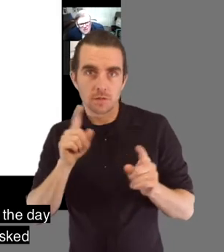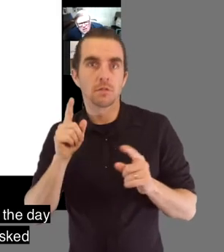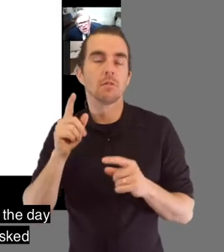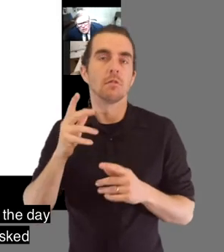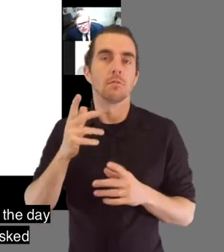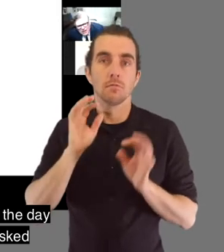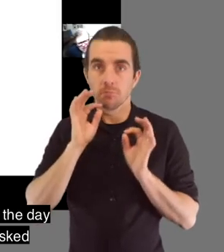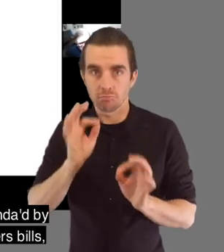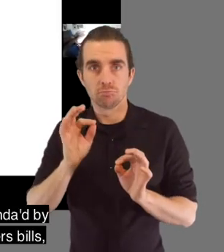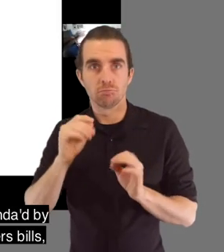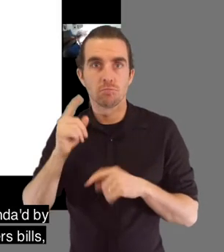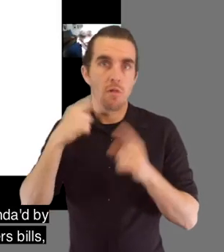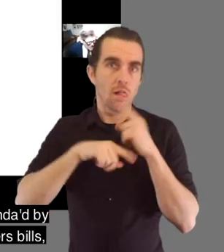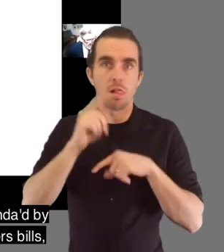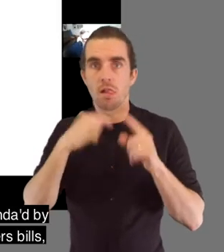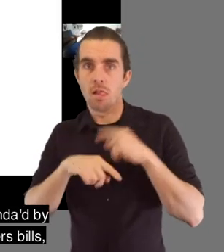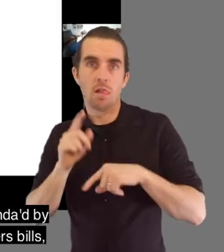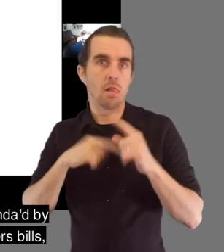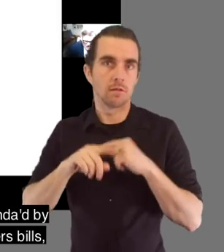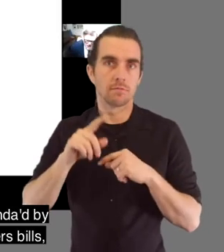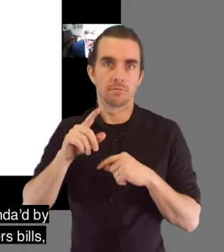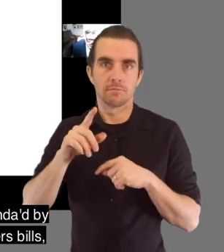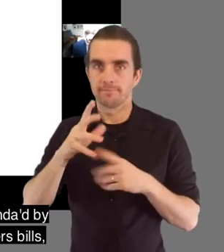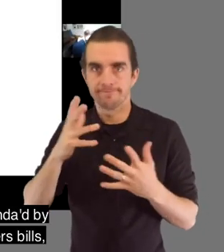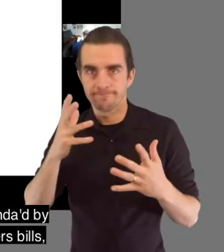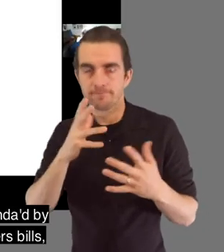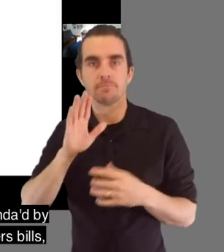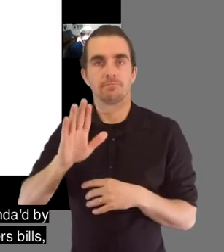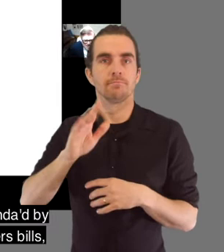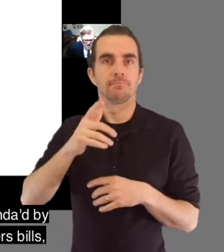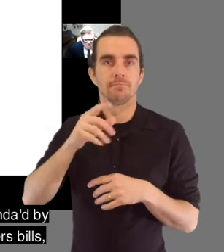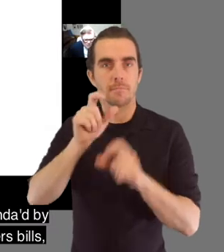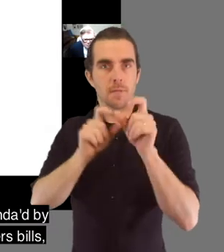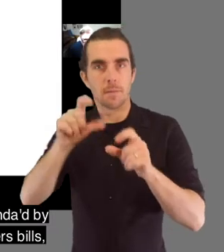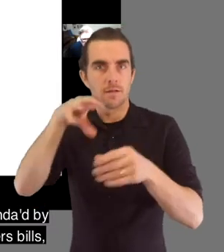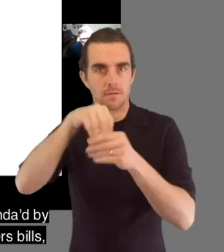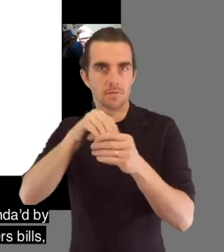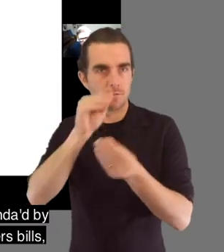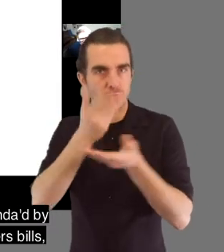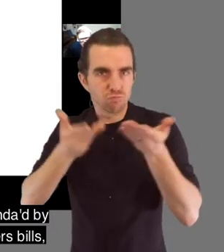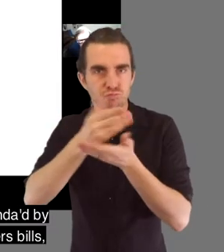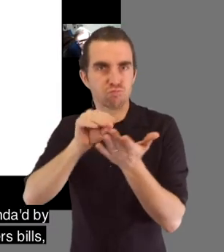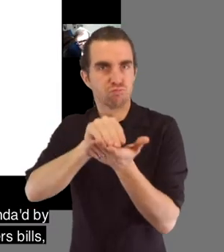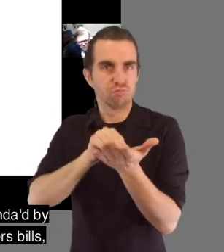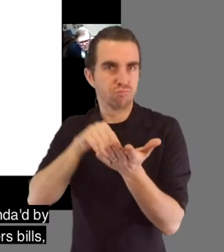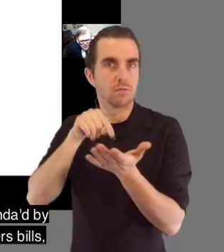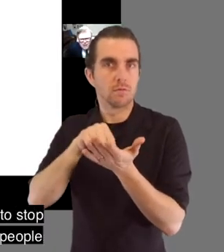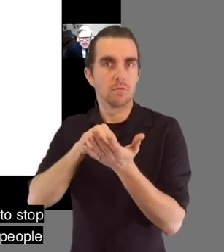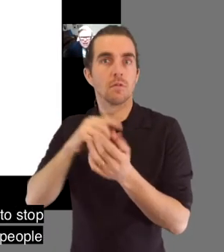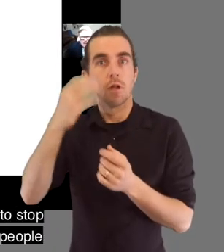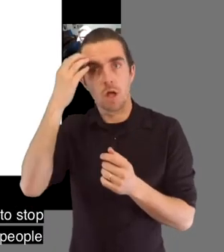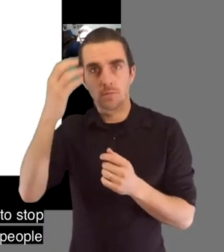filibustered, asked endless questions, as it wasn't agendaed by government, but by private members'